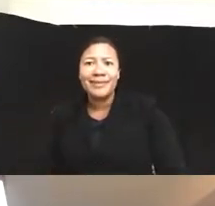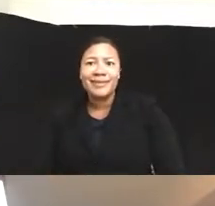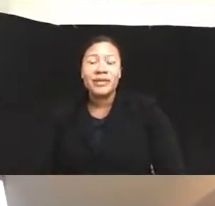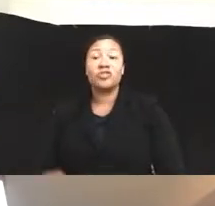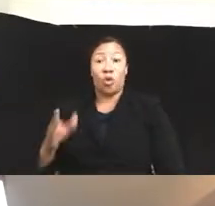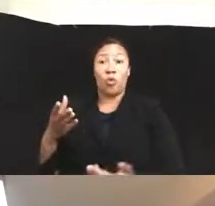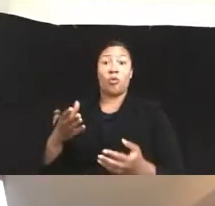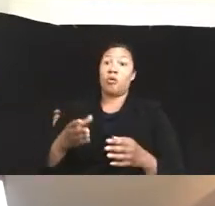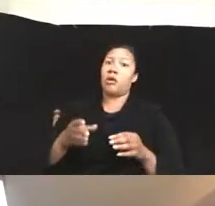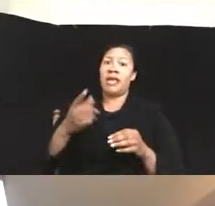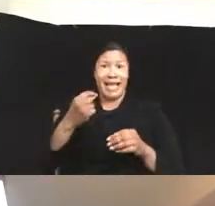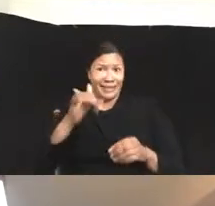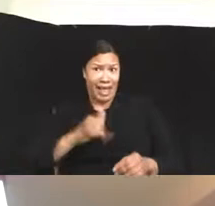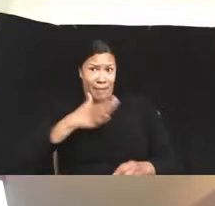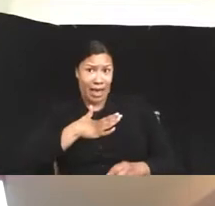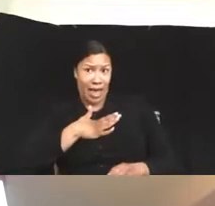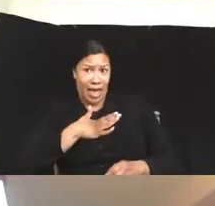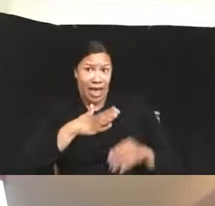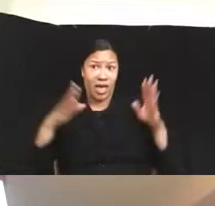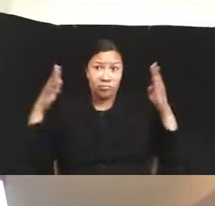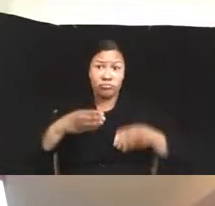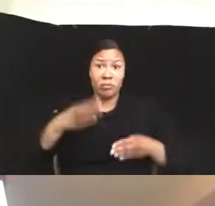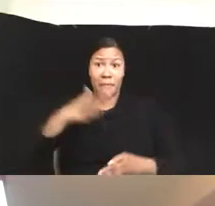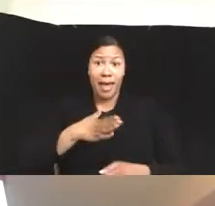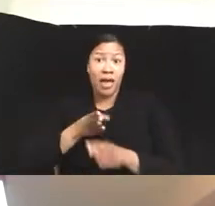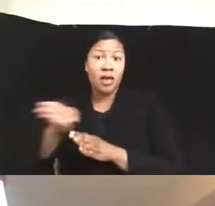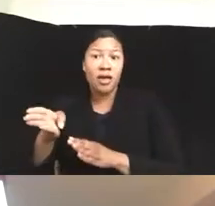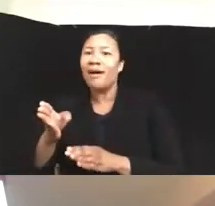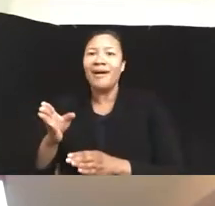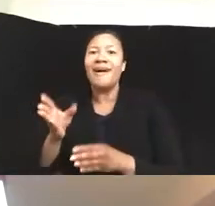business. And that's what I'm advocating for.